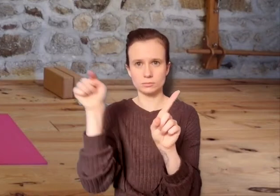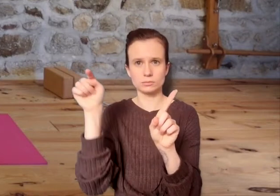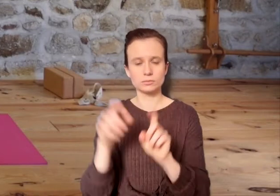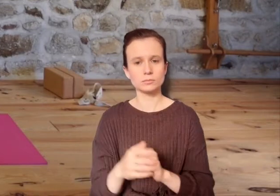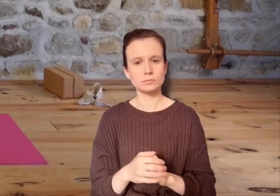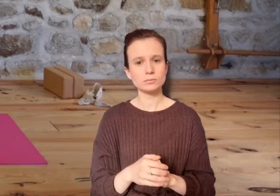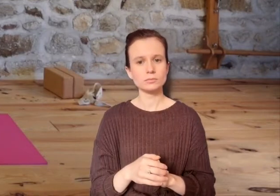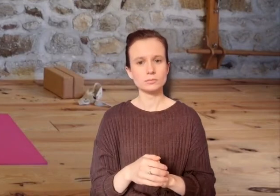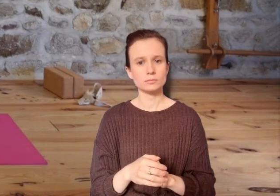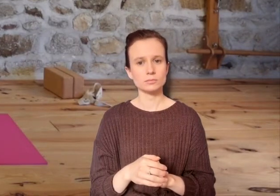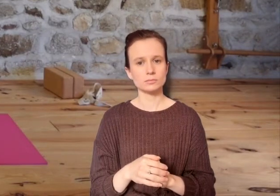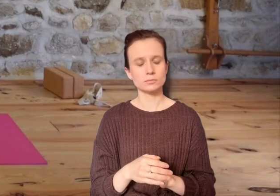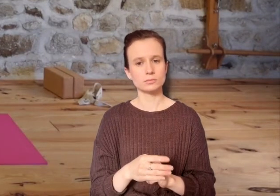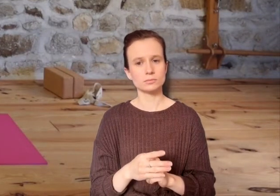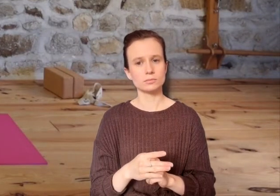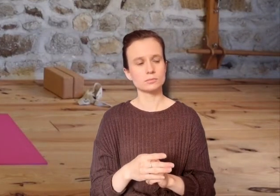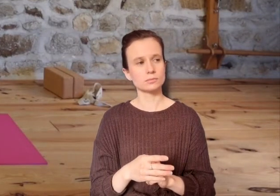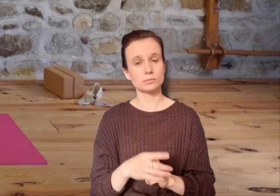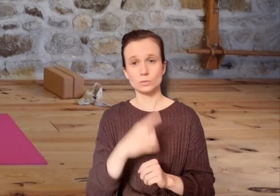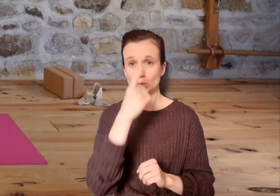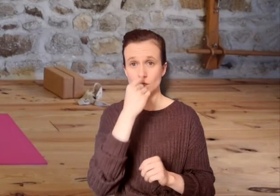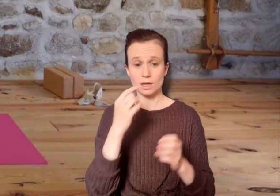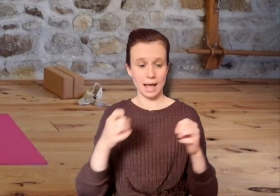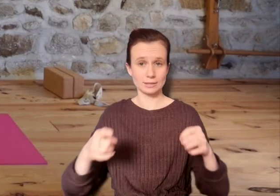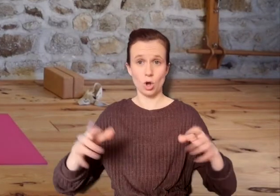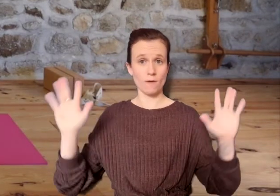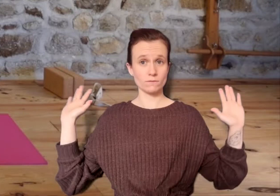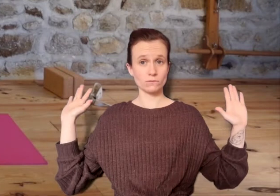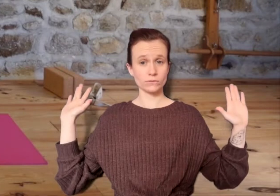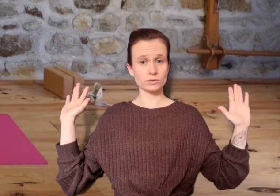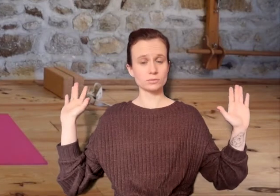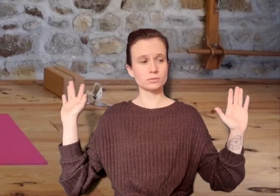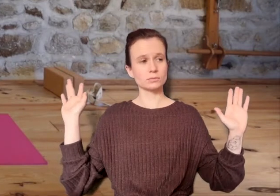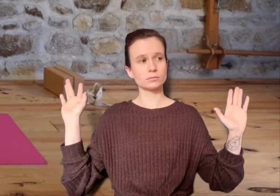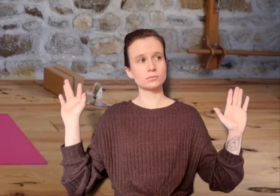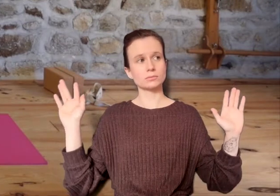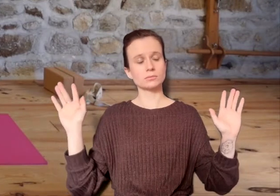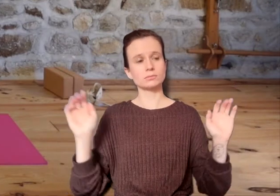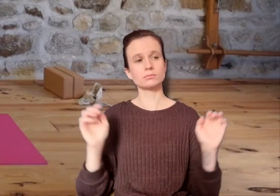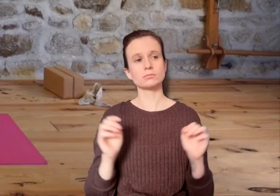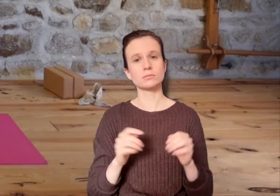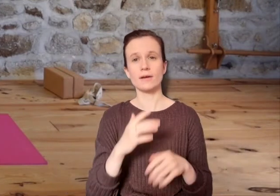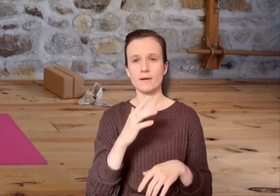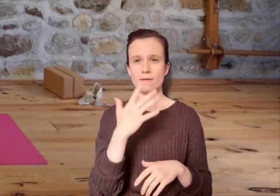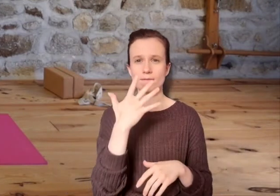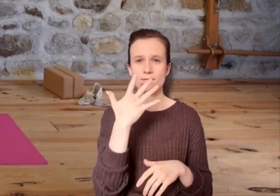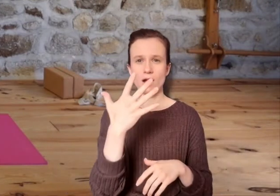yeah? If we really want, we can release the hands and extend those legs. Now give me 5 breaths